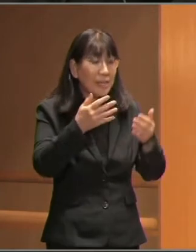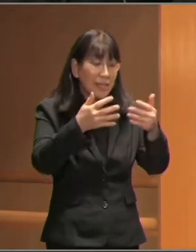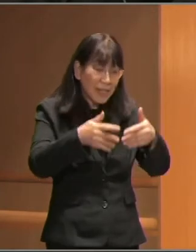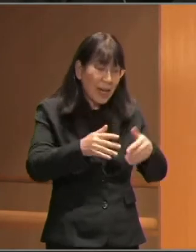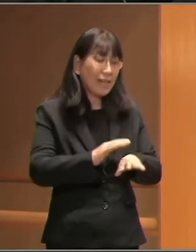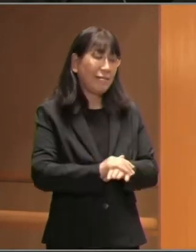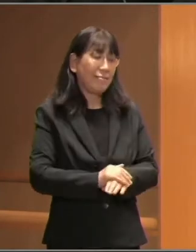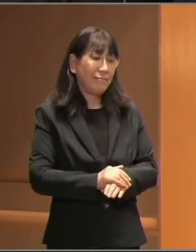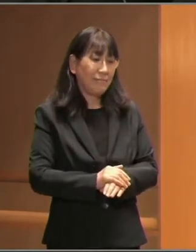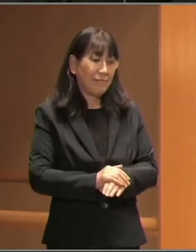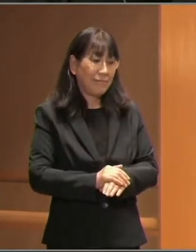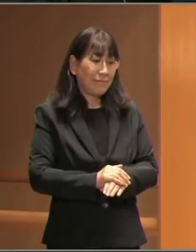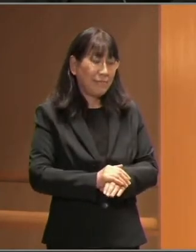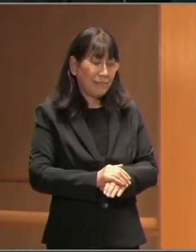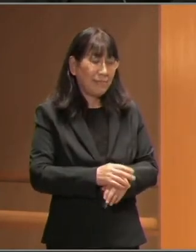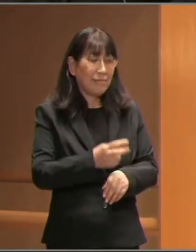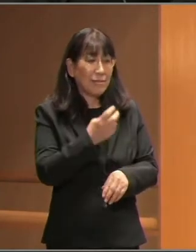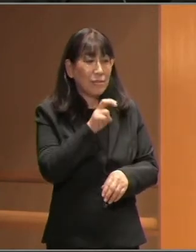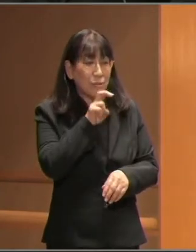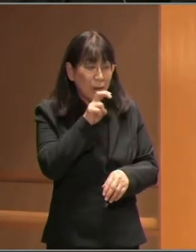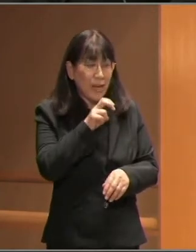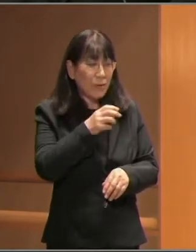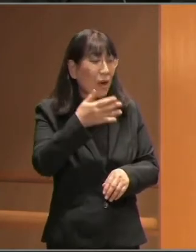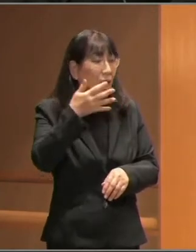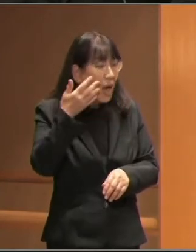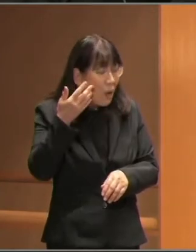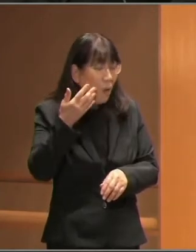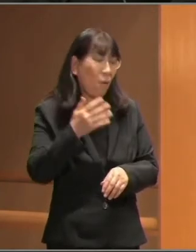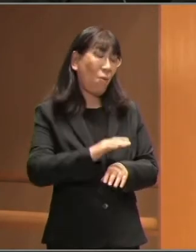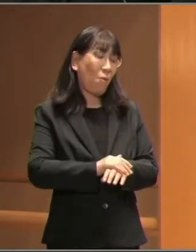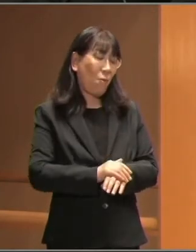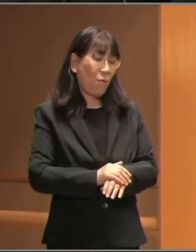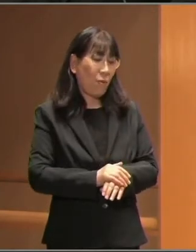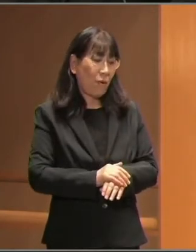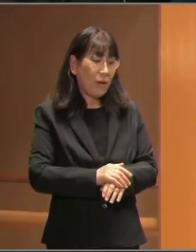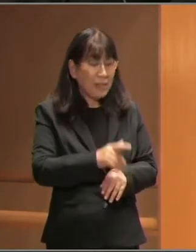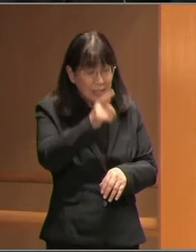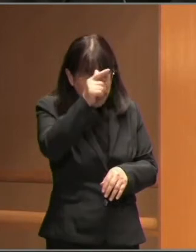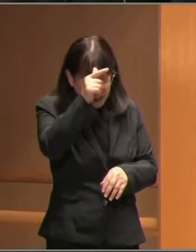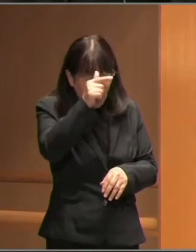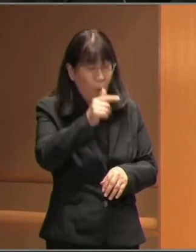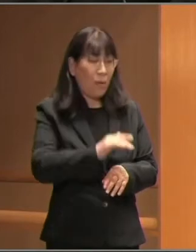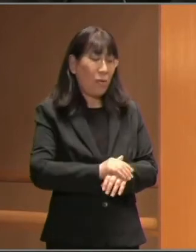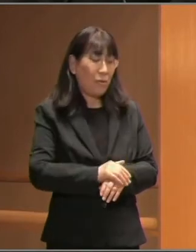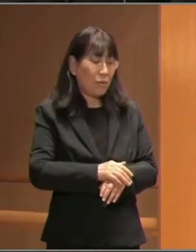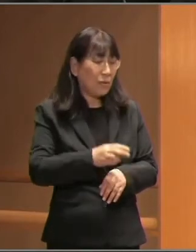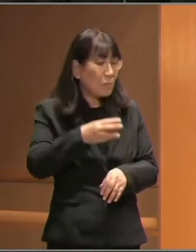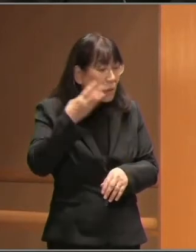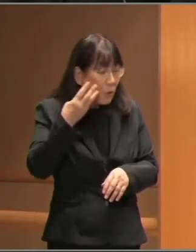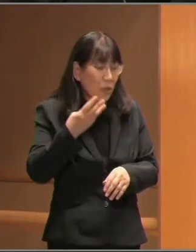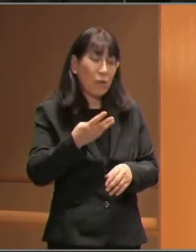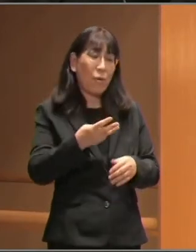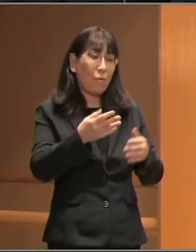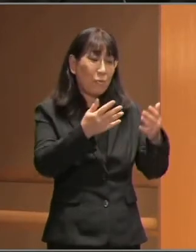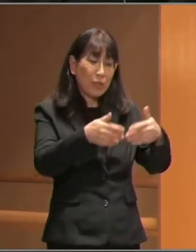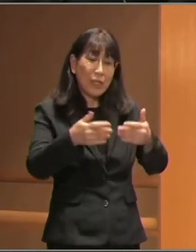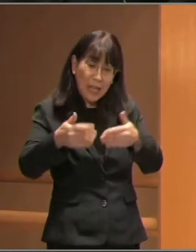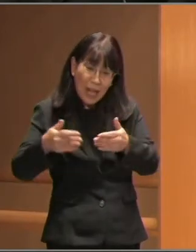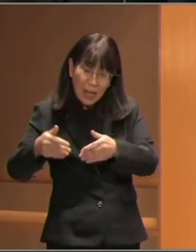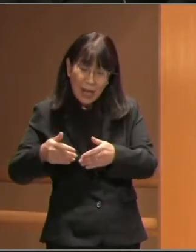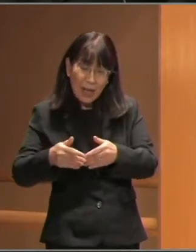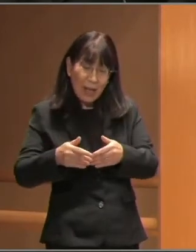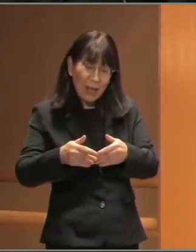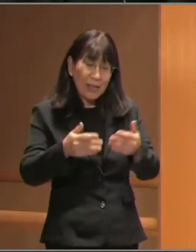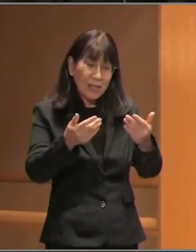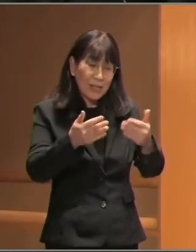color printer, gray color printer, blue color printer, yellow, green. So these are different